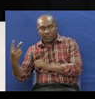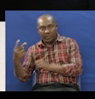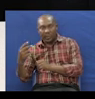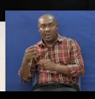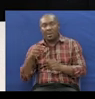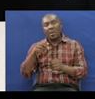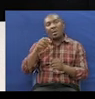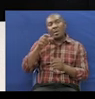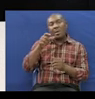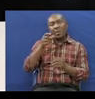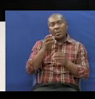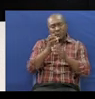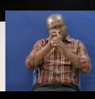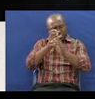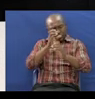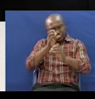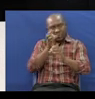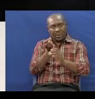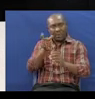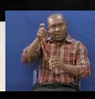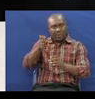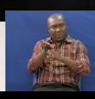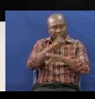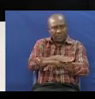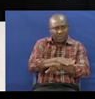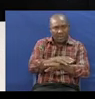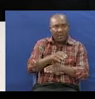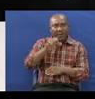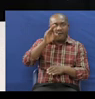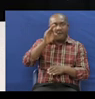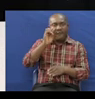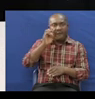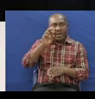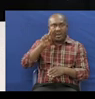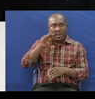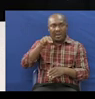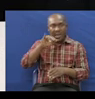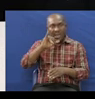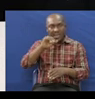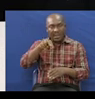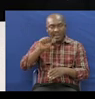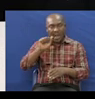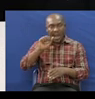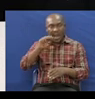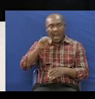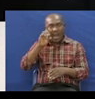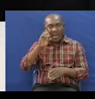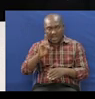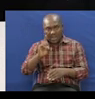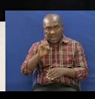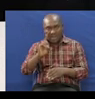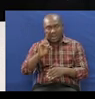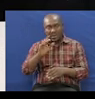his navigation around the earth. When you are traveling